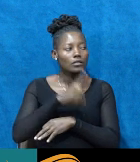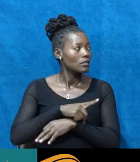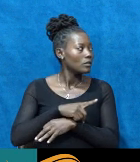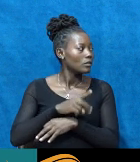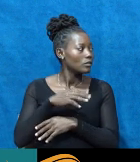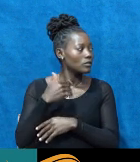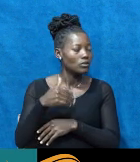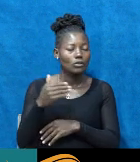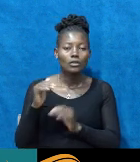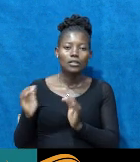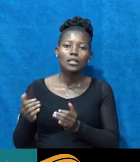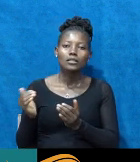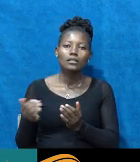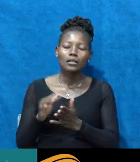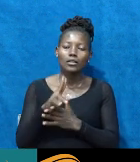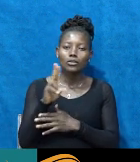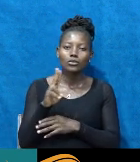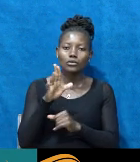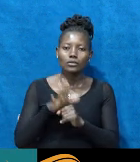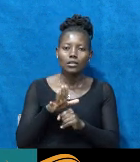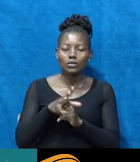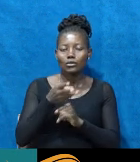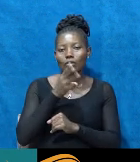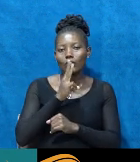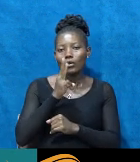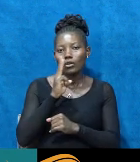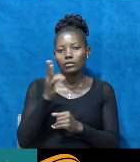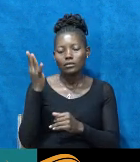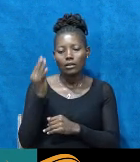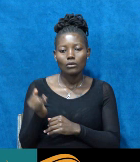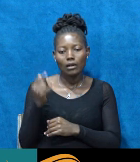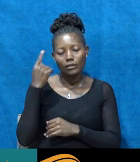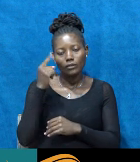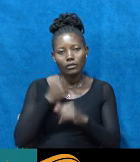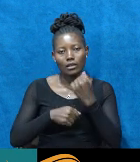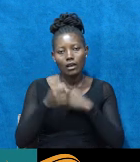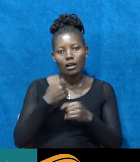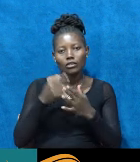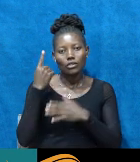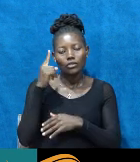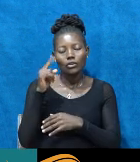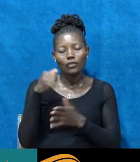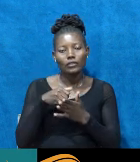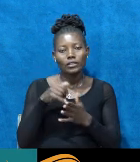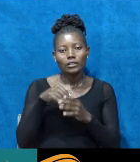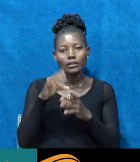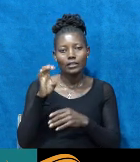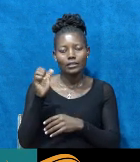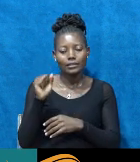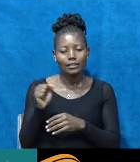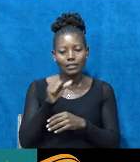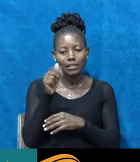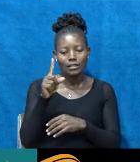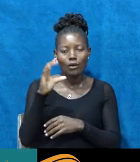to take a lot of water because of the action of creatine on the cells. Another one would be caffeine. Caffeine